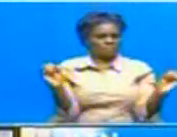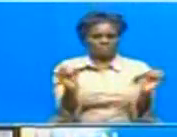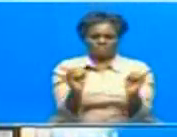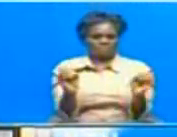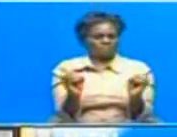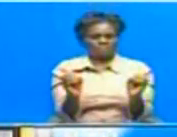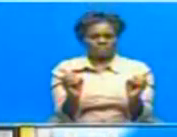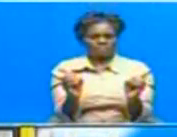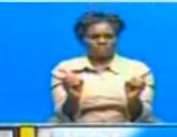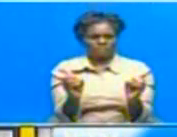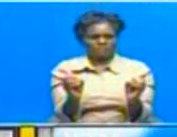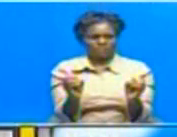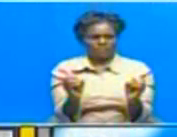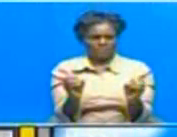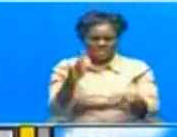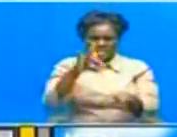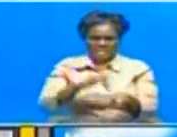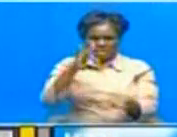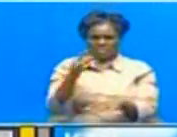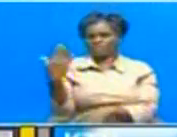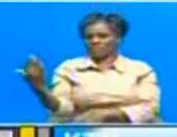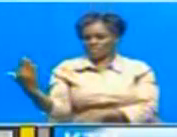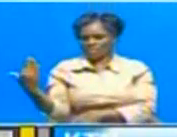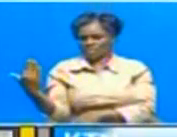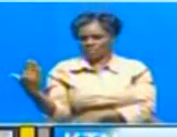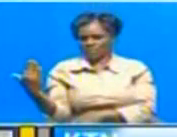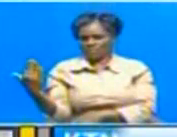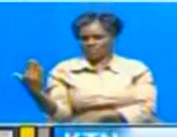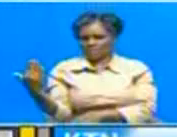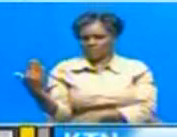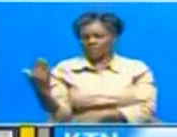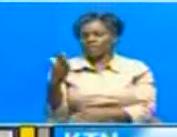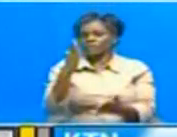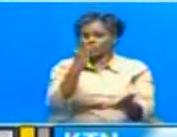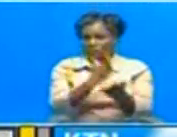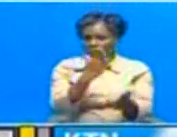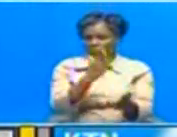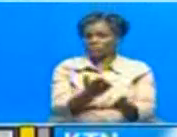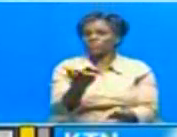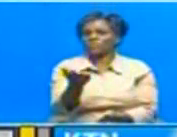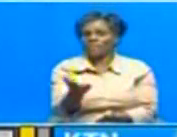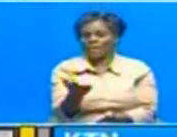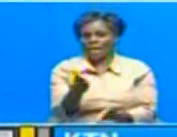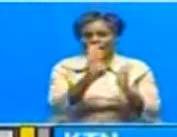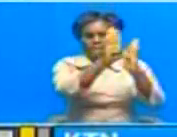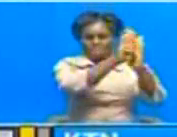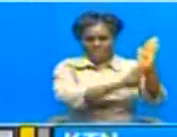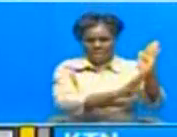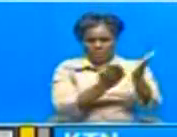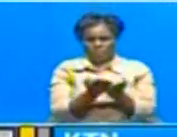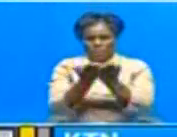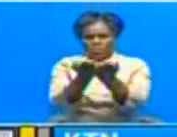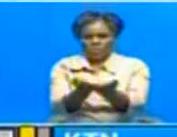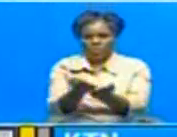silly matter because it is something that is so obvious. And the bill went to